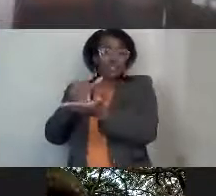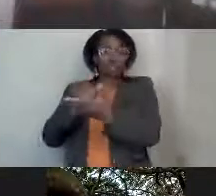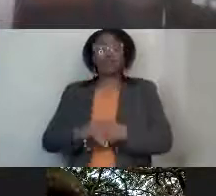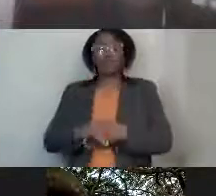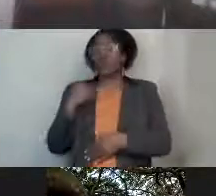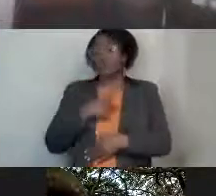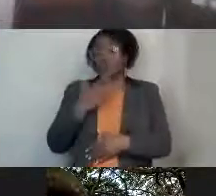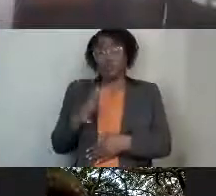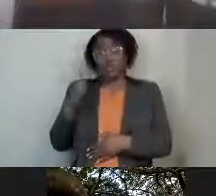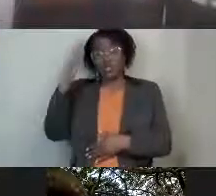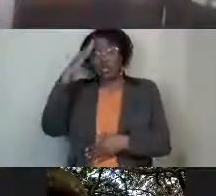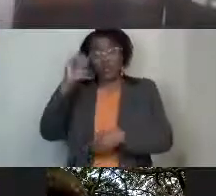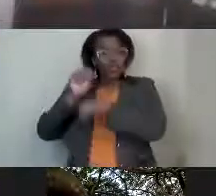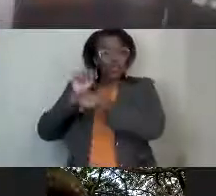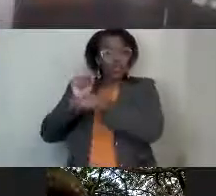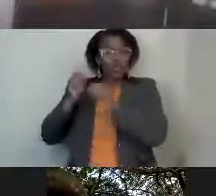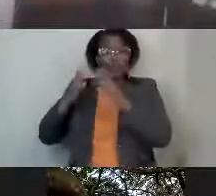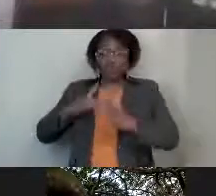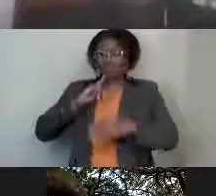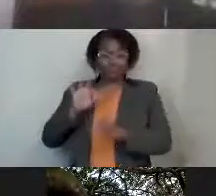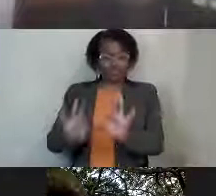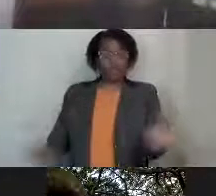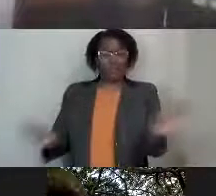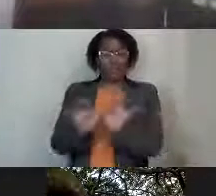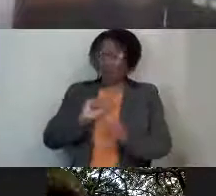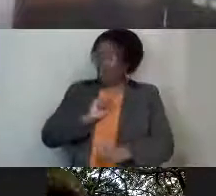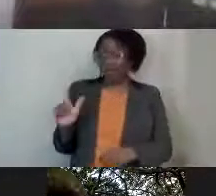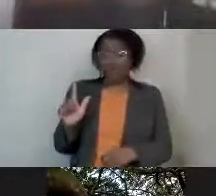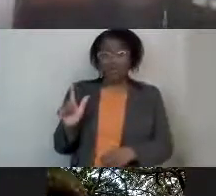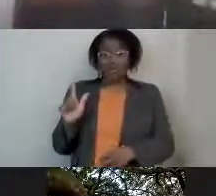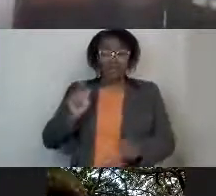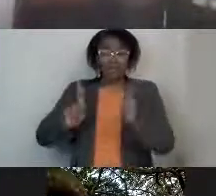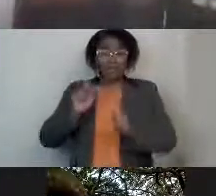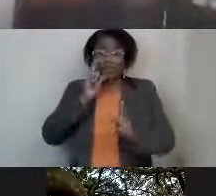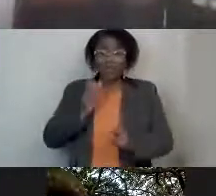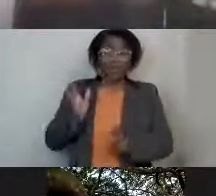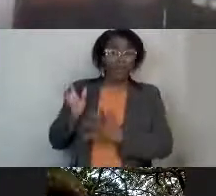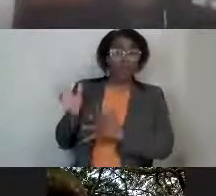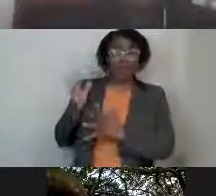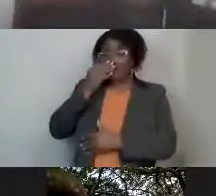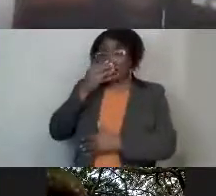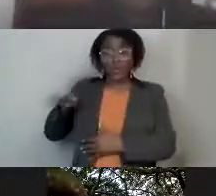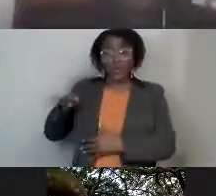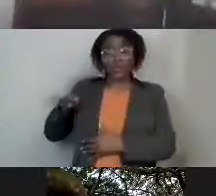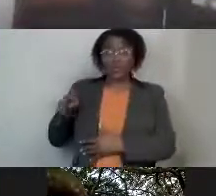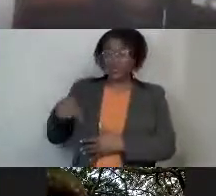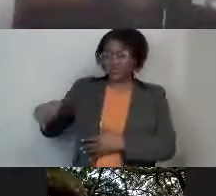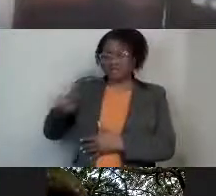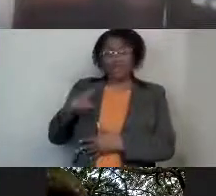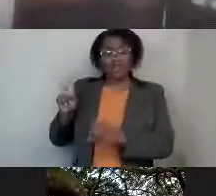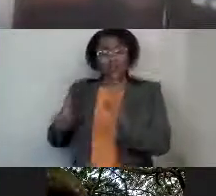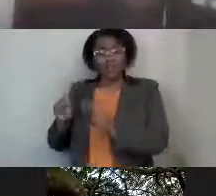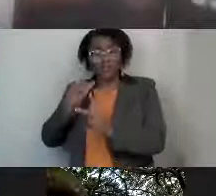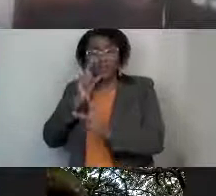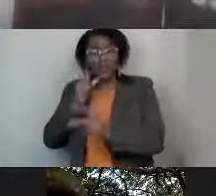the workers, all workers are essential, right? And that the folks who are often left out are folks who are making sure that we who have